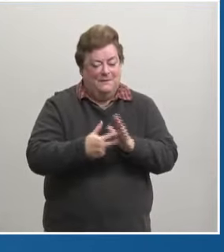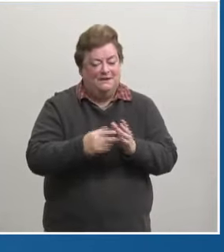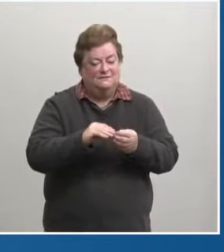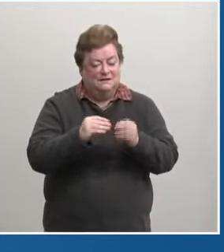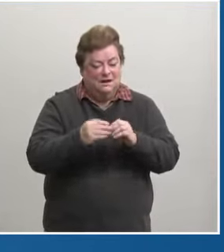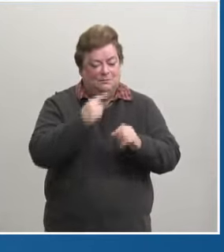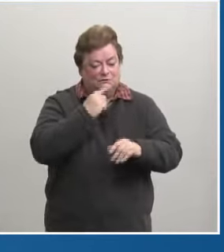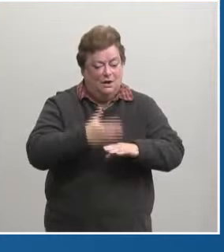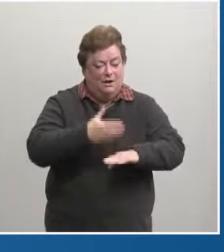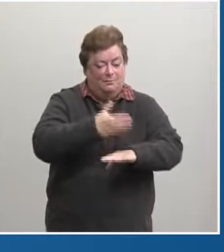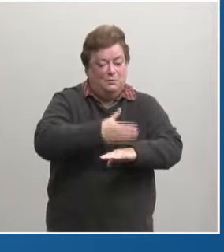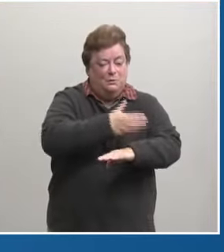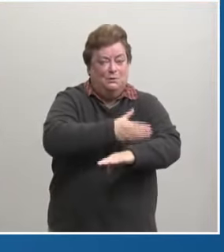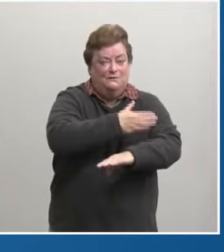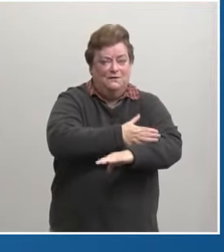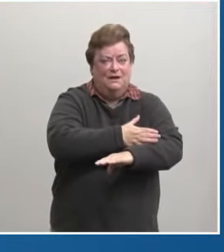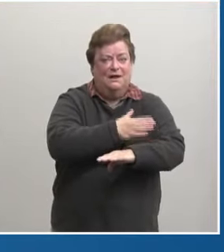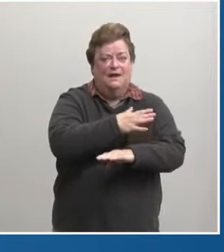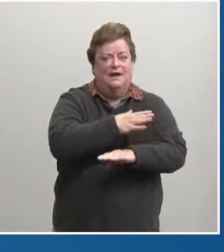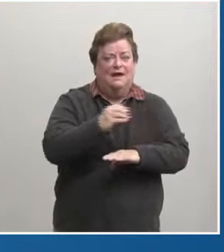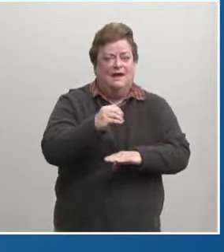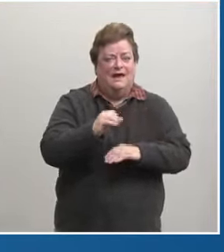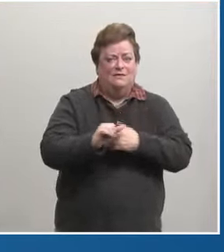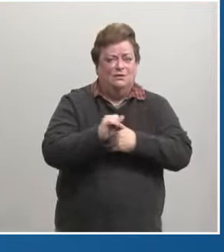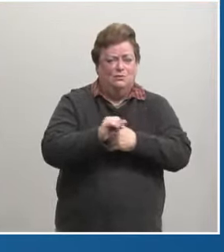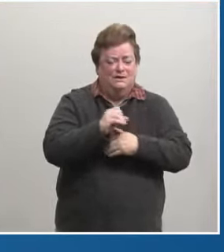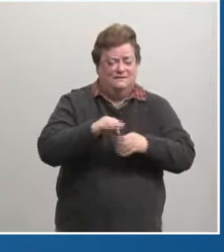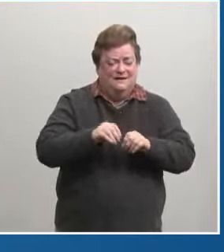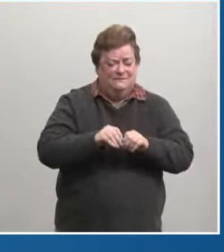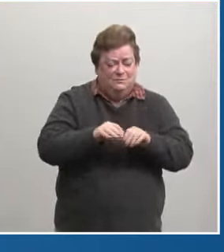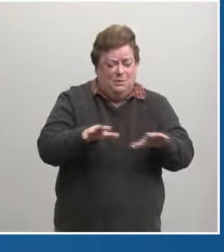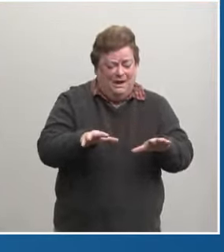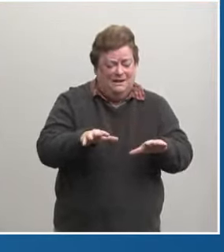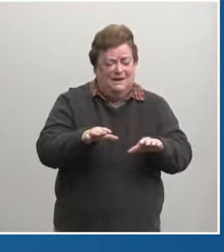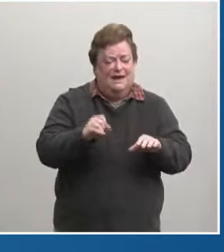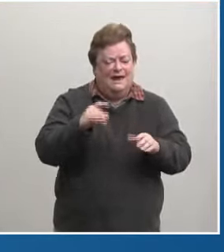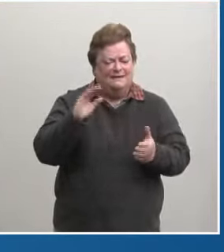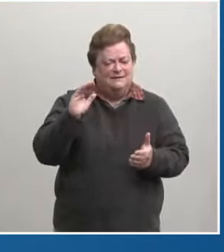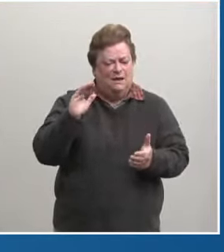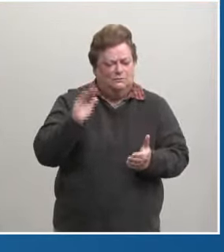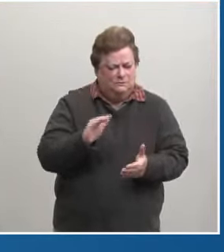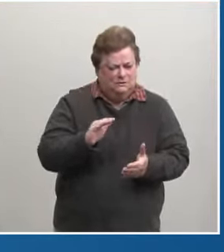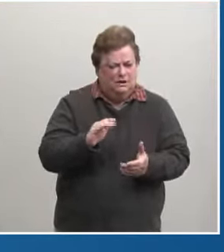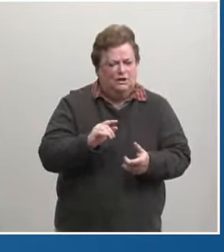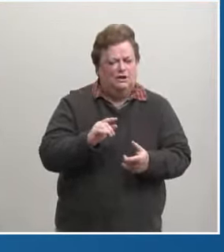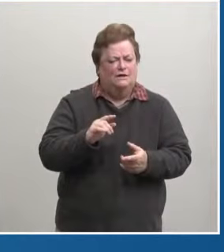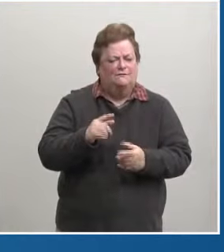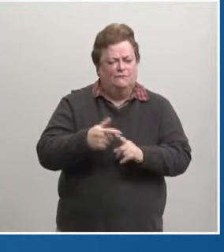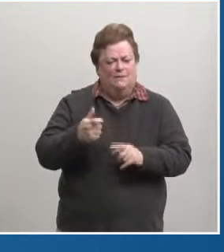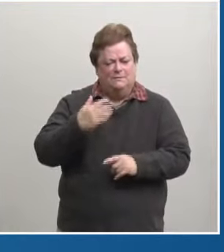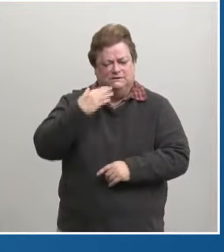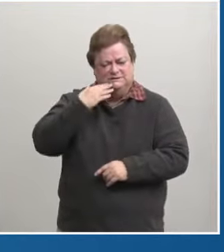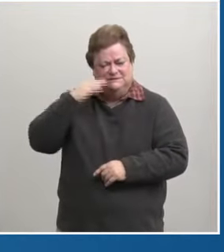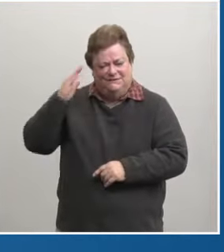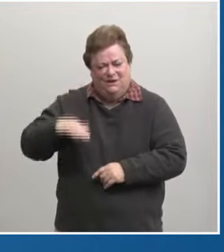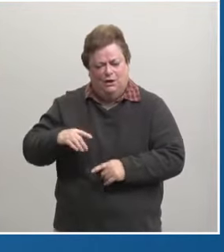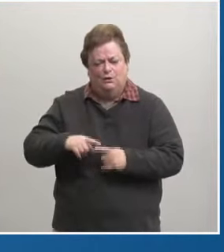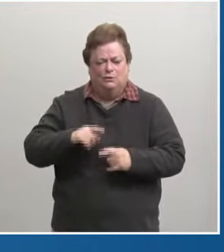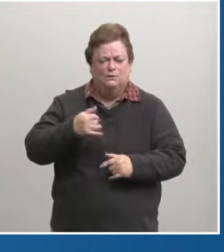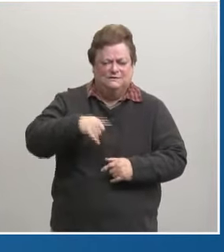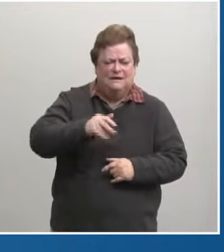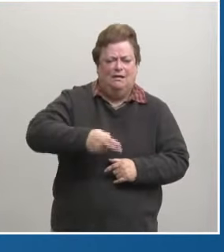local data, and the risk of the virus spreading in the community has been downgraded from a severe risk to a high risk.